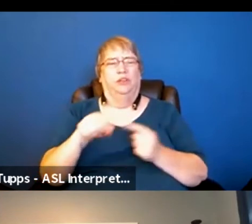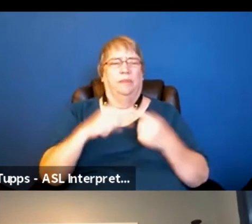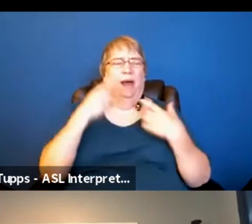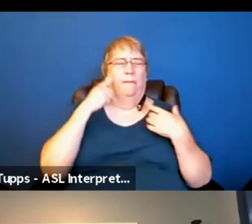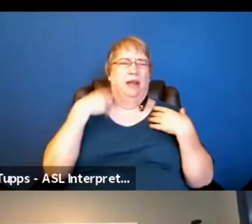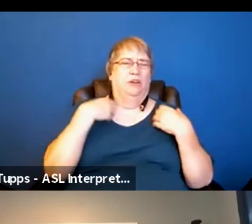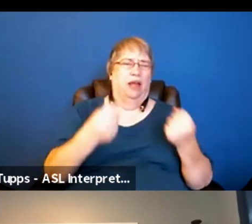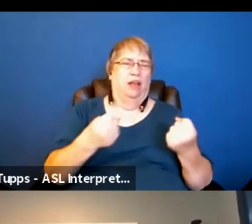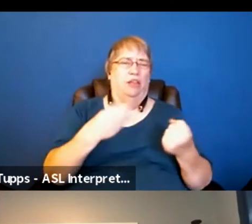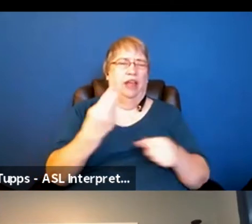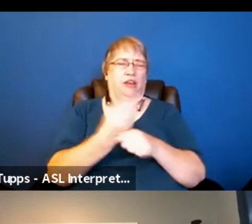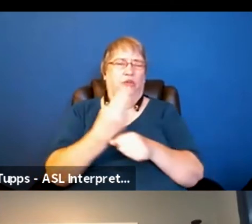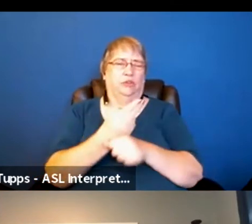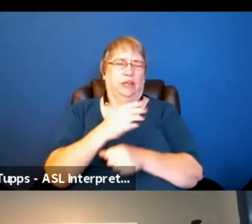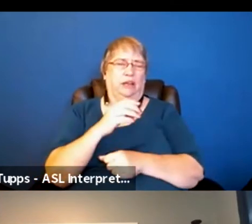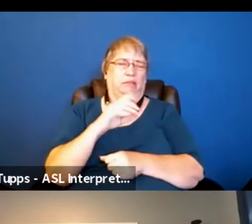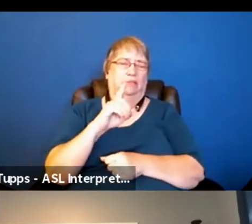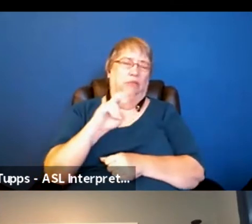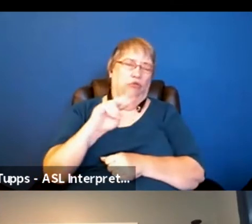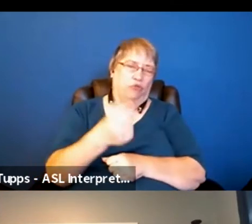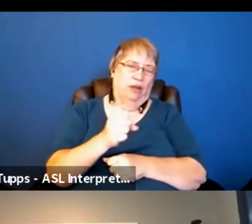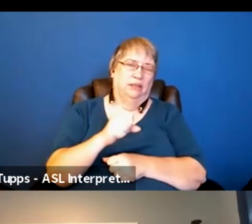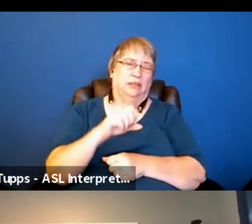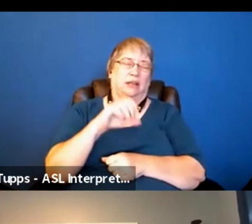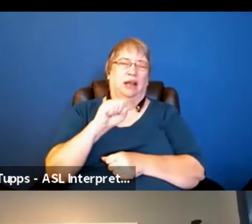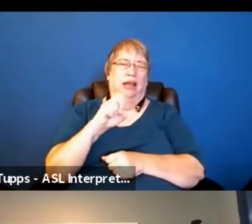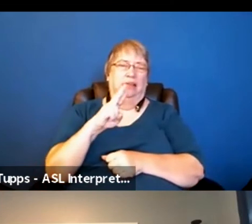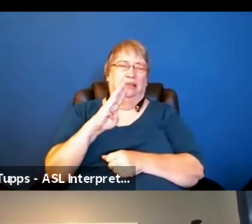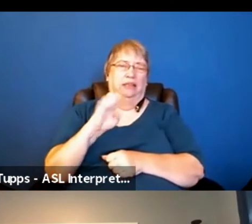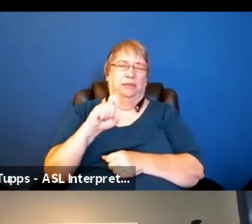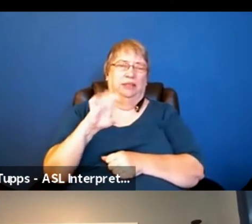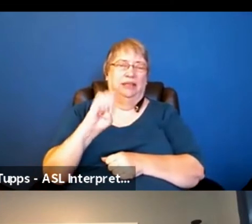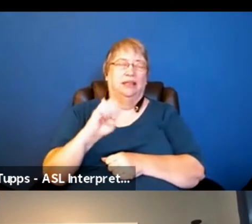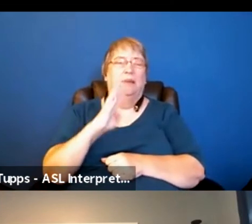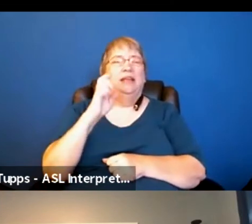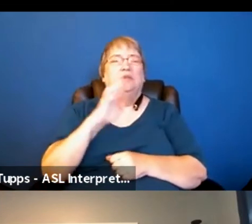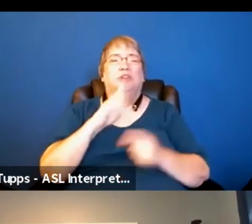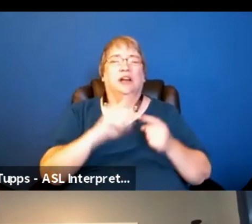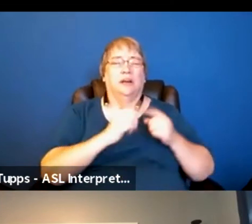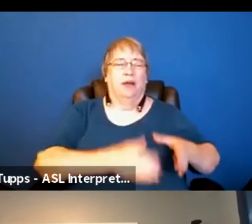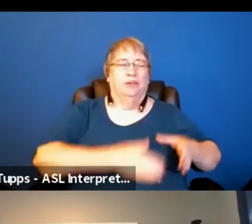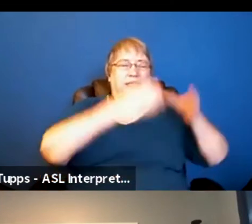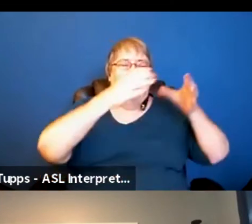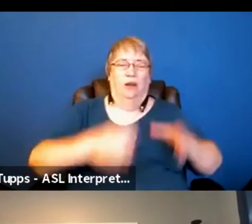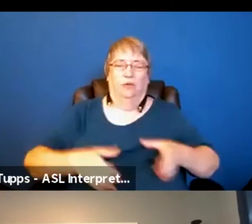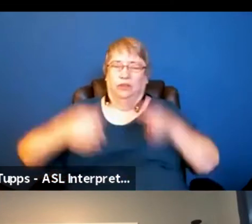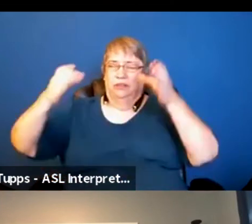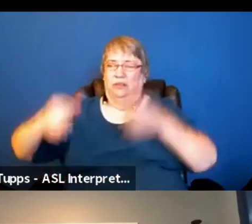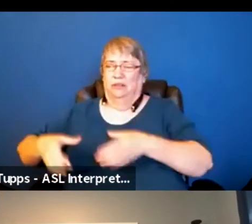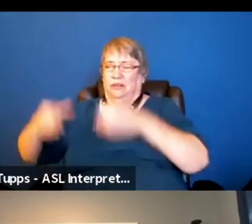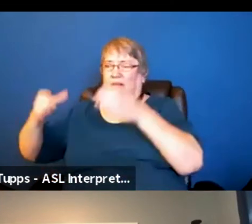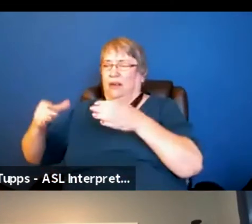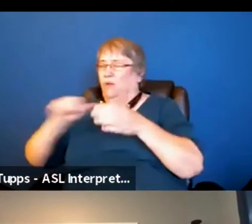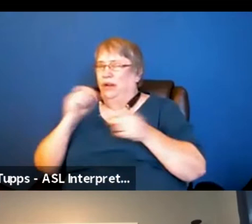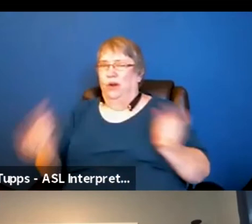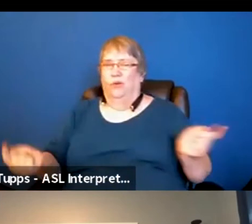use, because in the chat there is a question about silos, and at OBH we fund both of those things, and we are making an effort